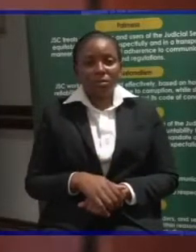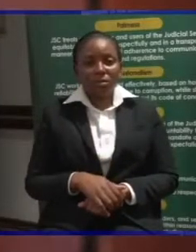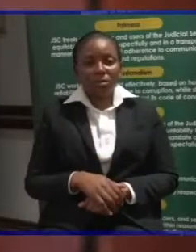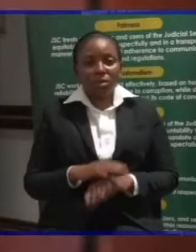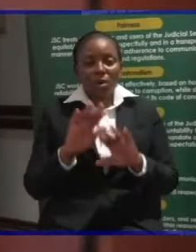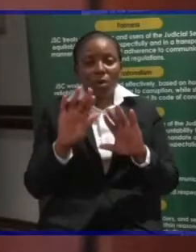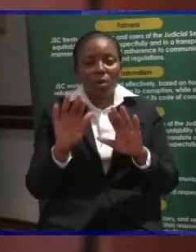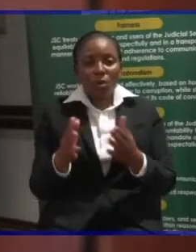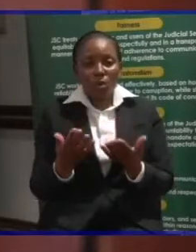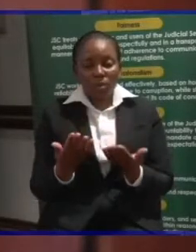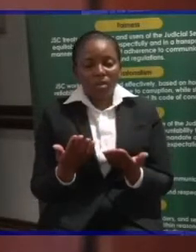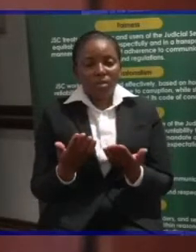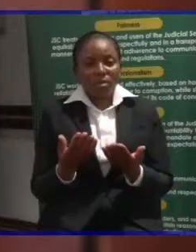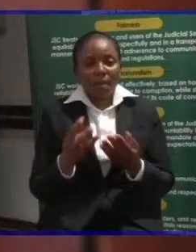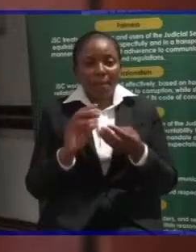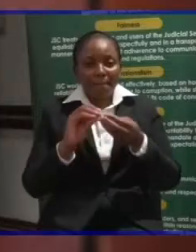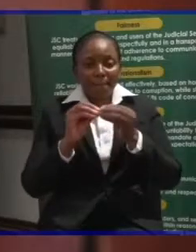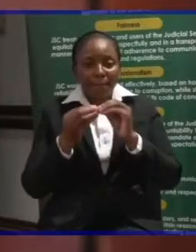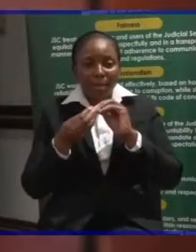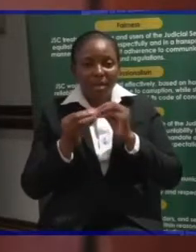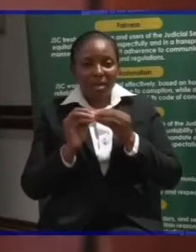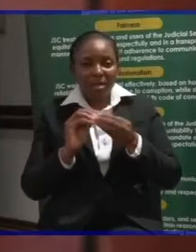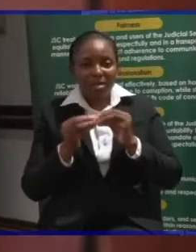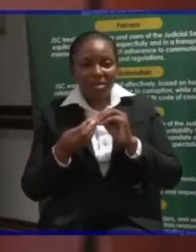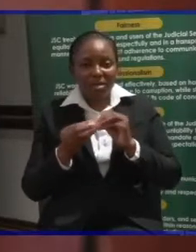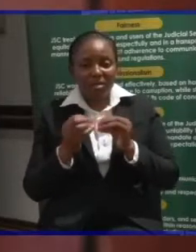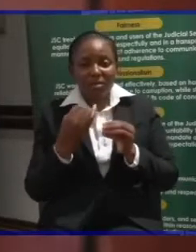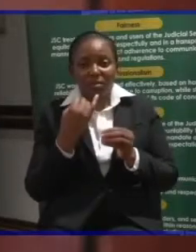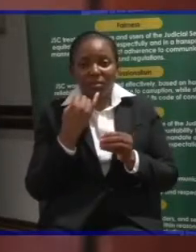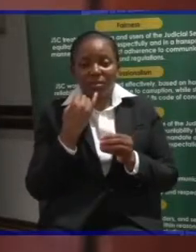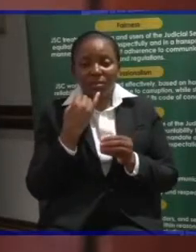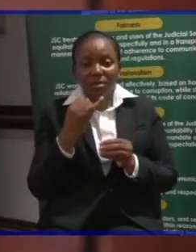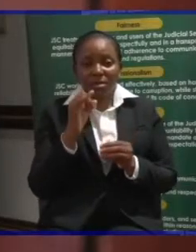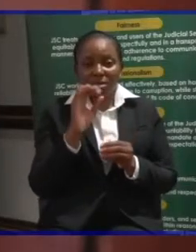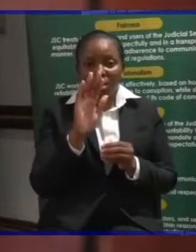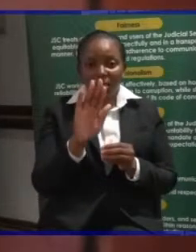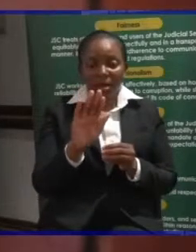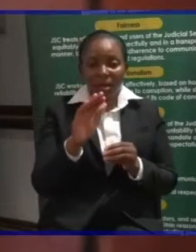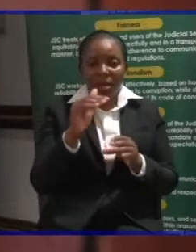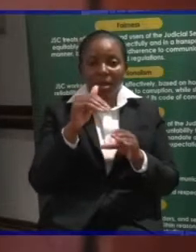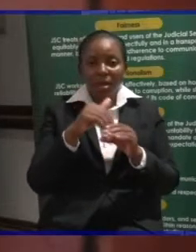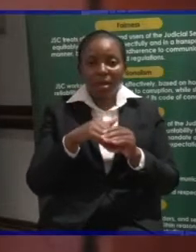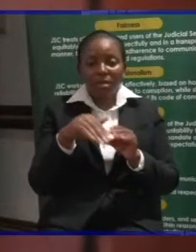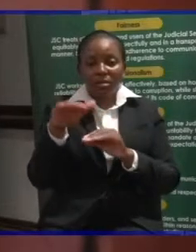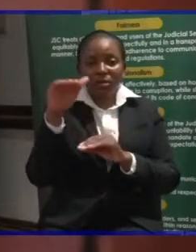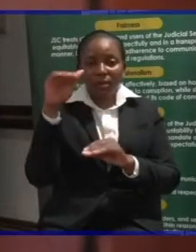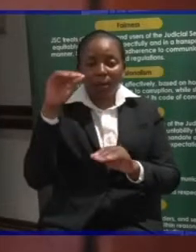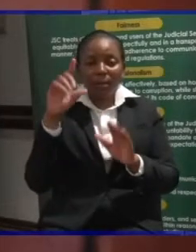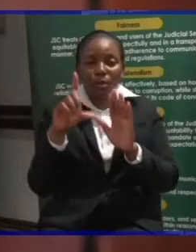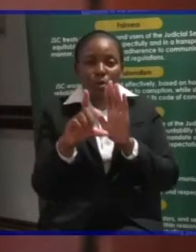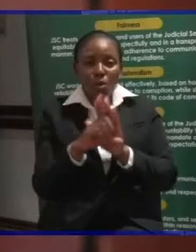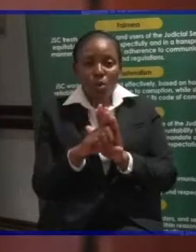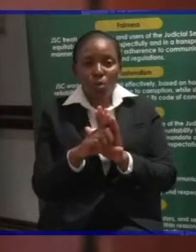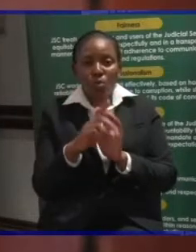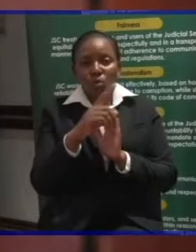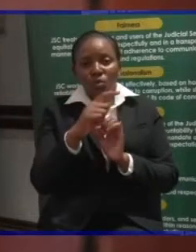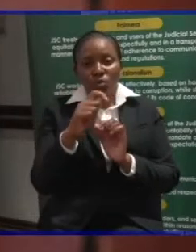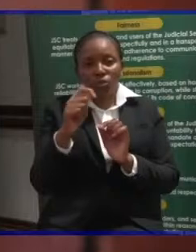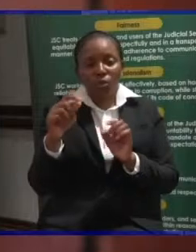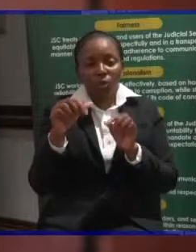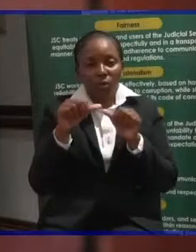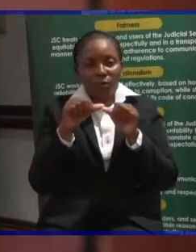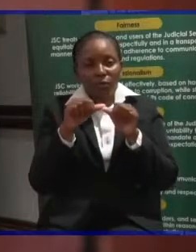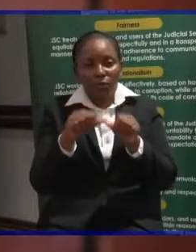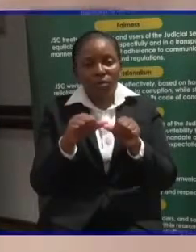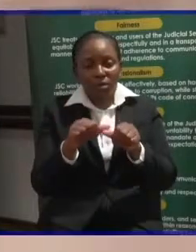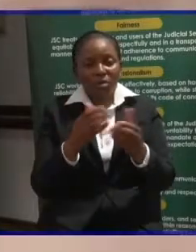What mechanisms exist under Zimbabwean law to enforce the